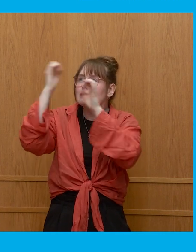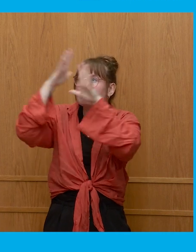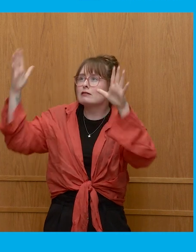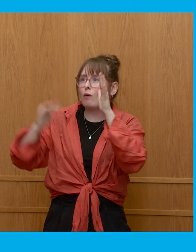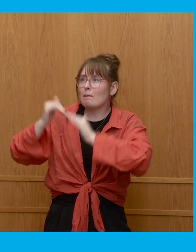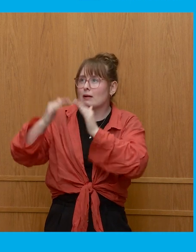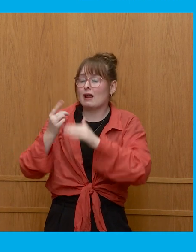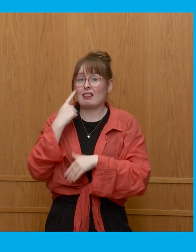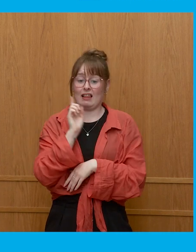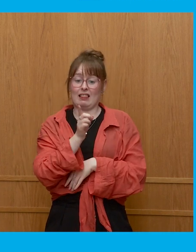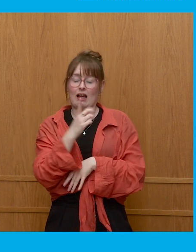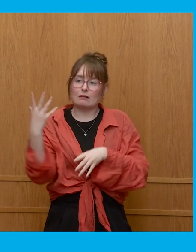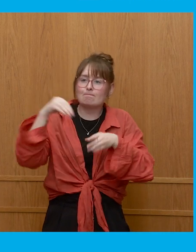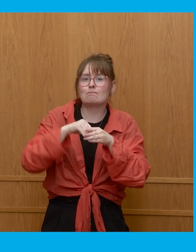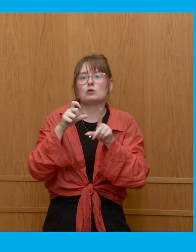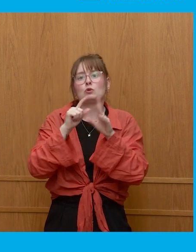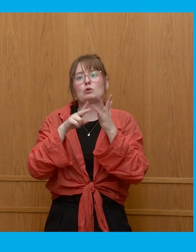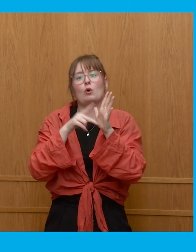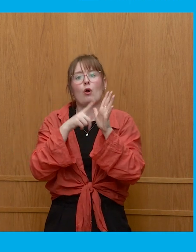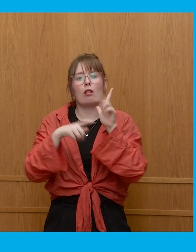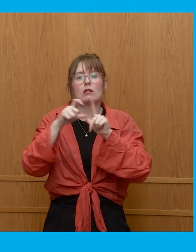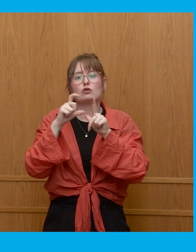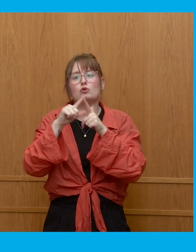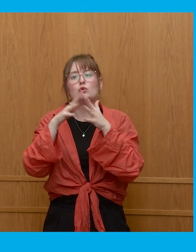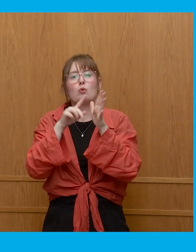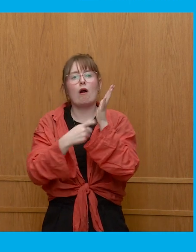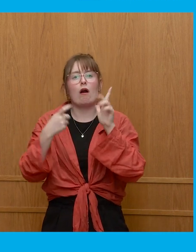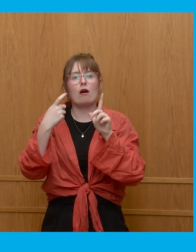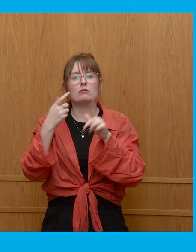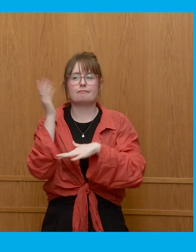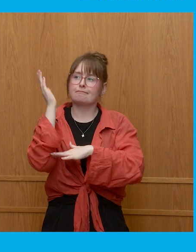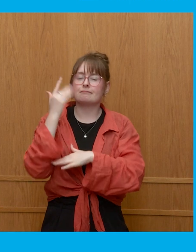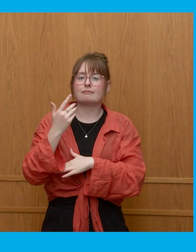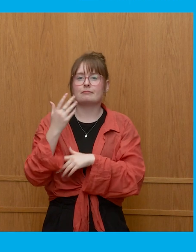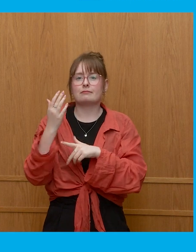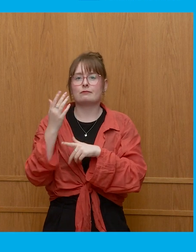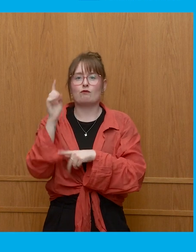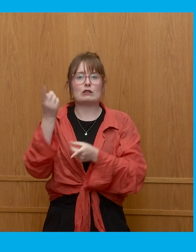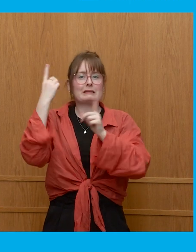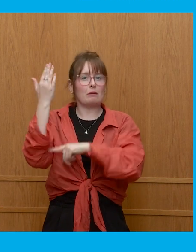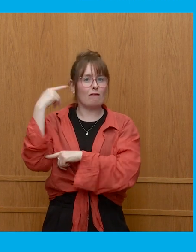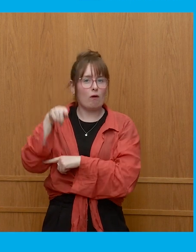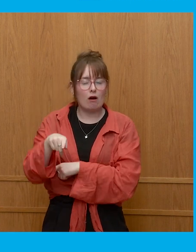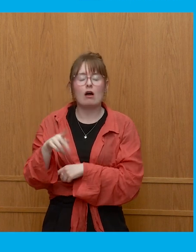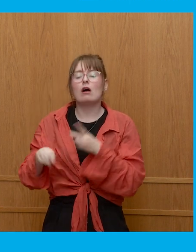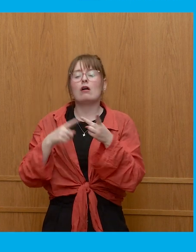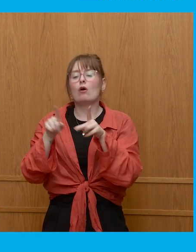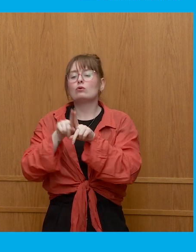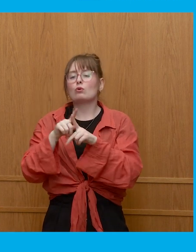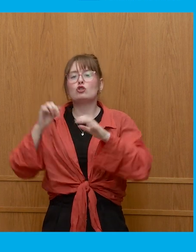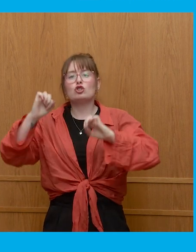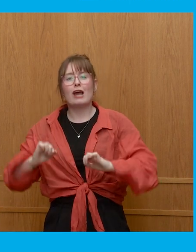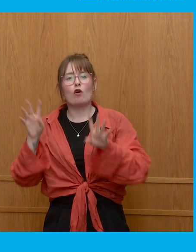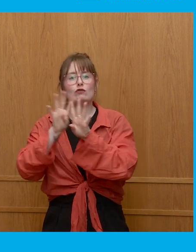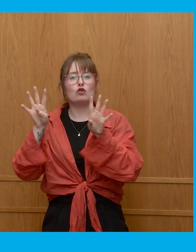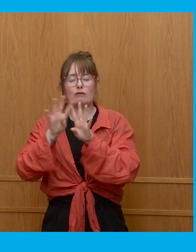think that captivated Donald Dewar. And I think Andy McMillan, who was chair of the jury, also